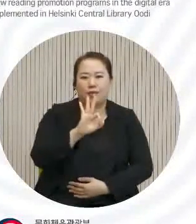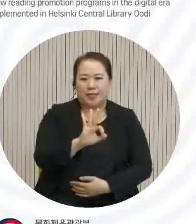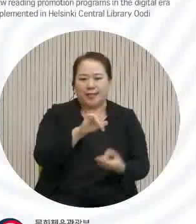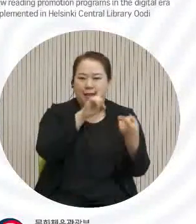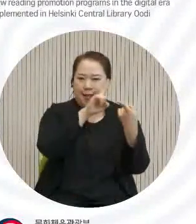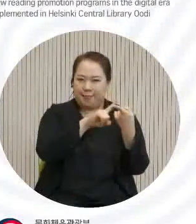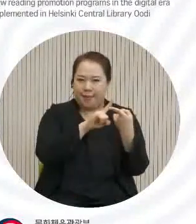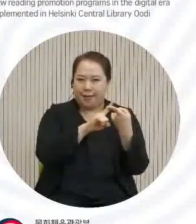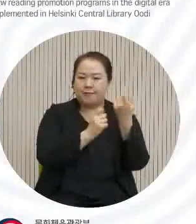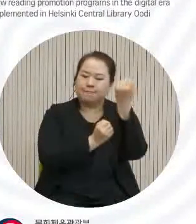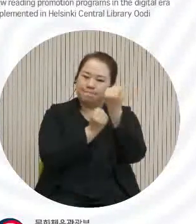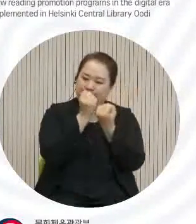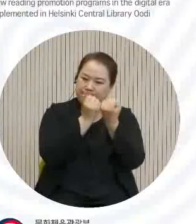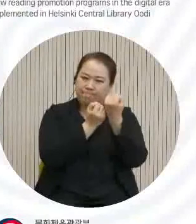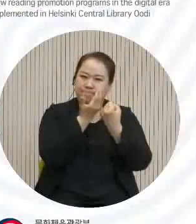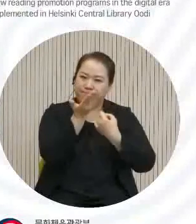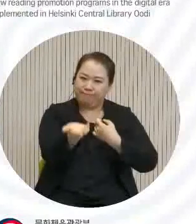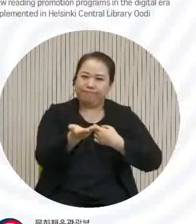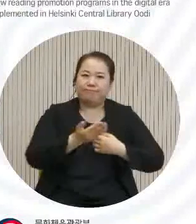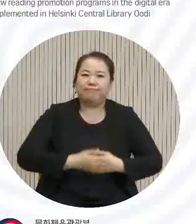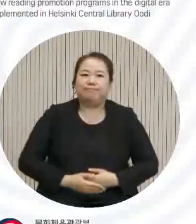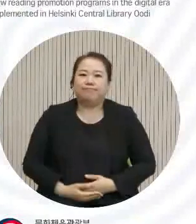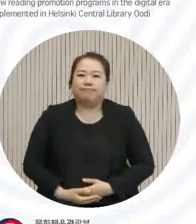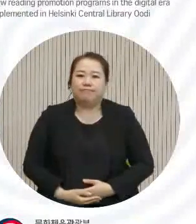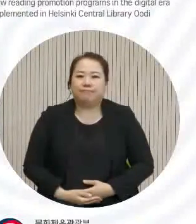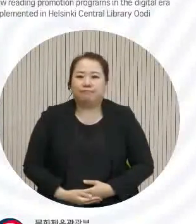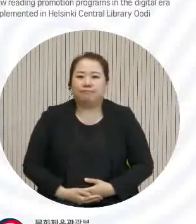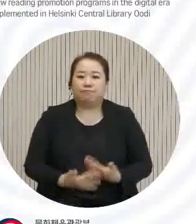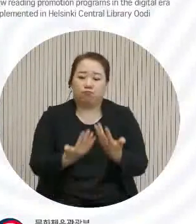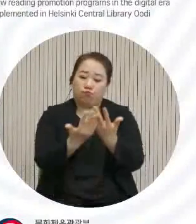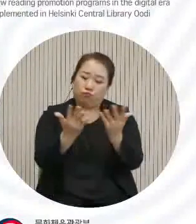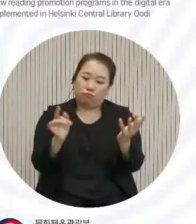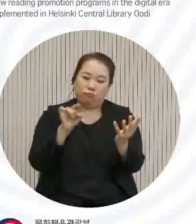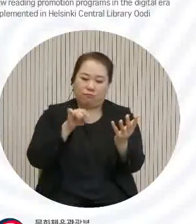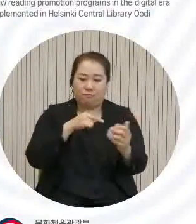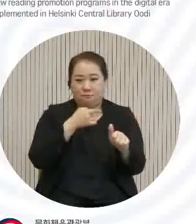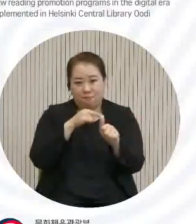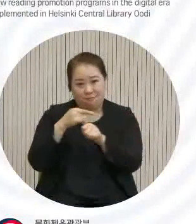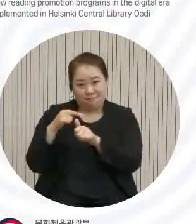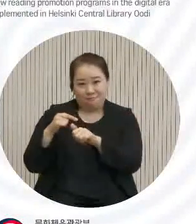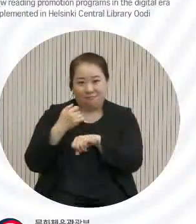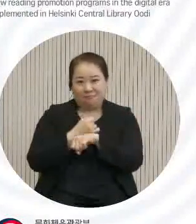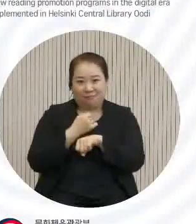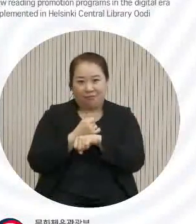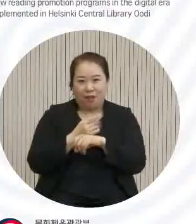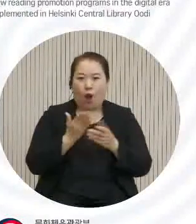A good way is to compare it to a language that robots and machines understand.